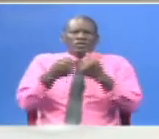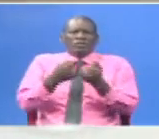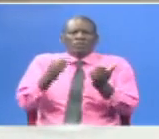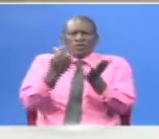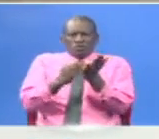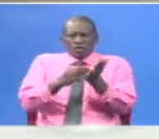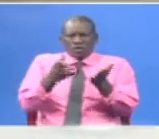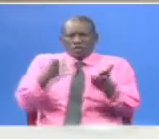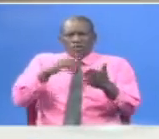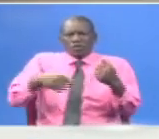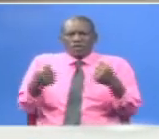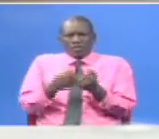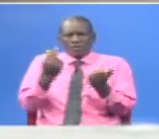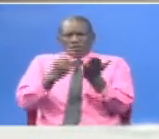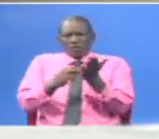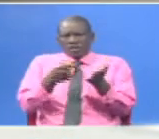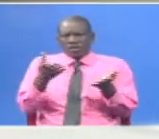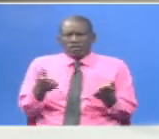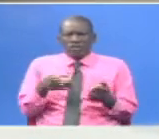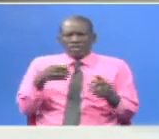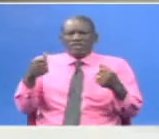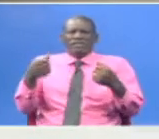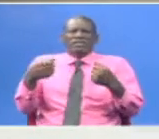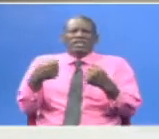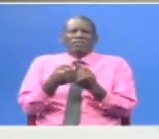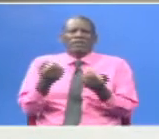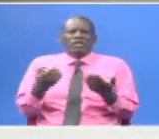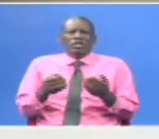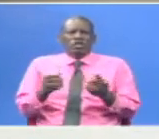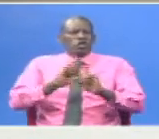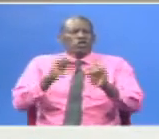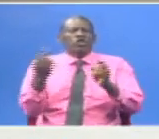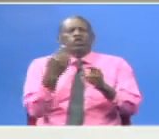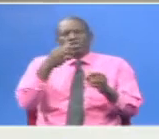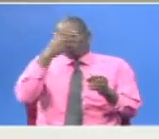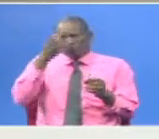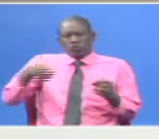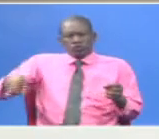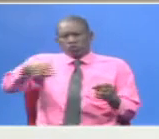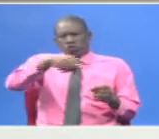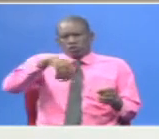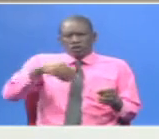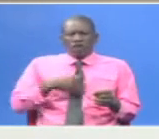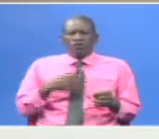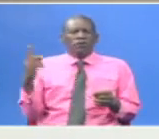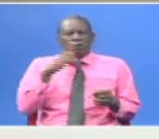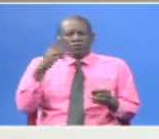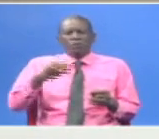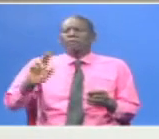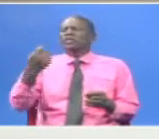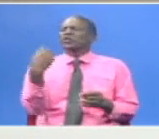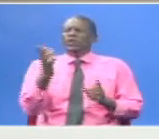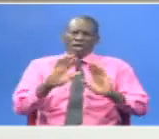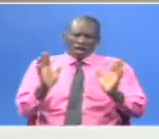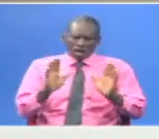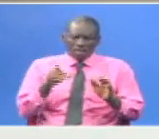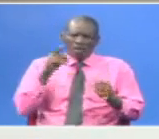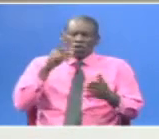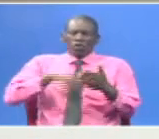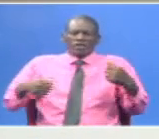Uganda is happening not just because we have a ruthless president. It is